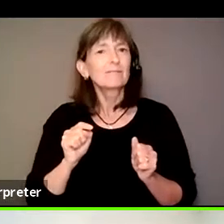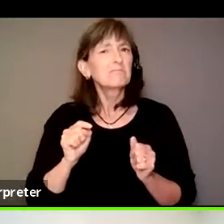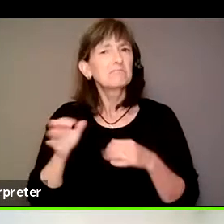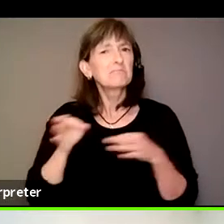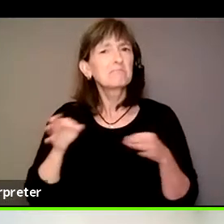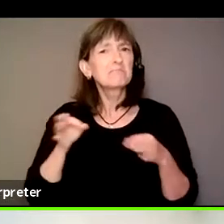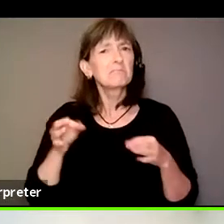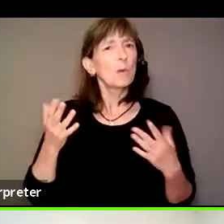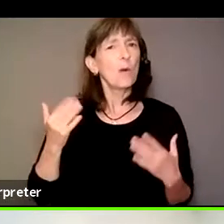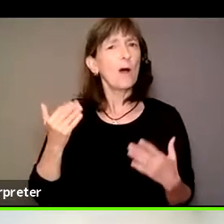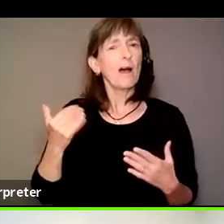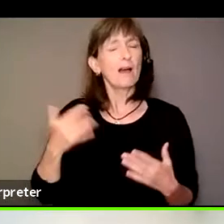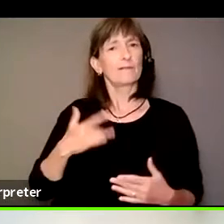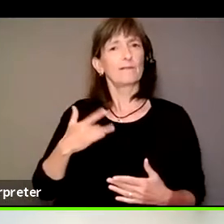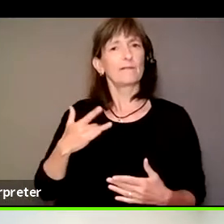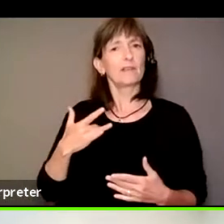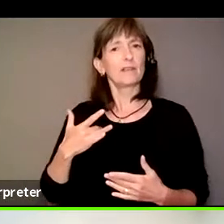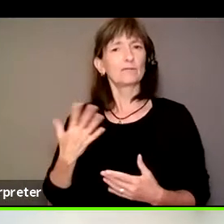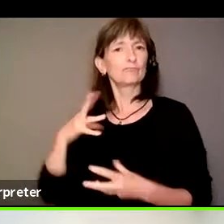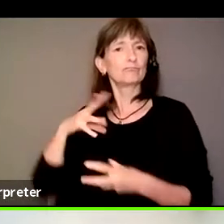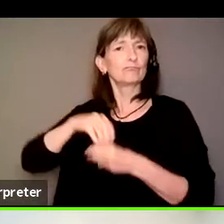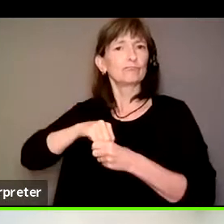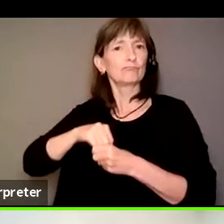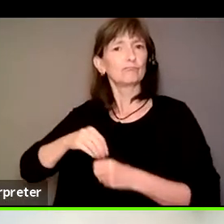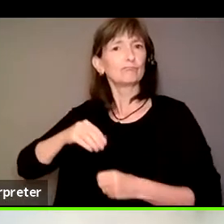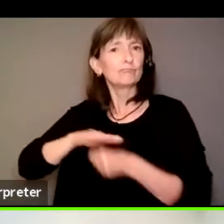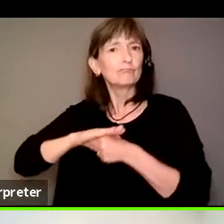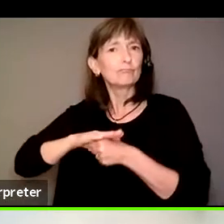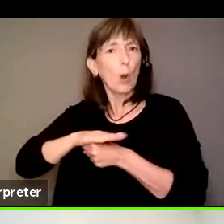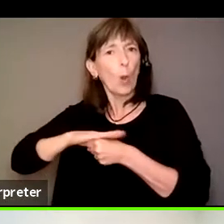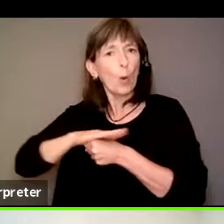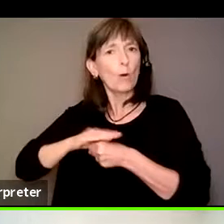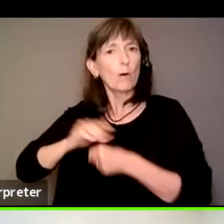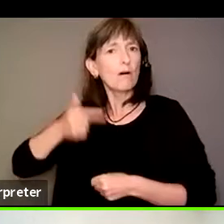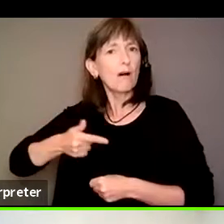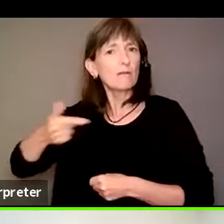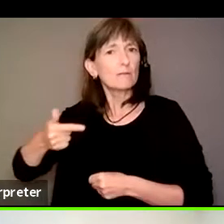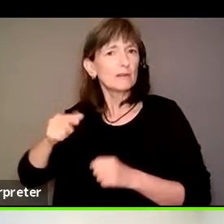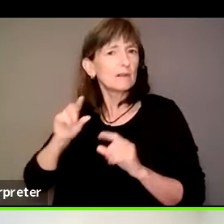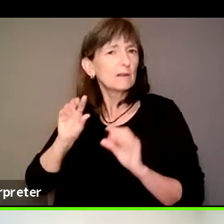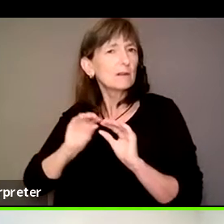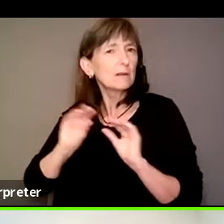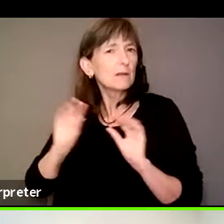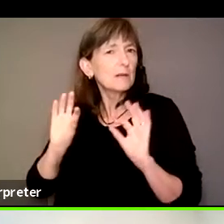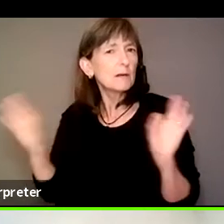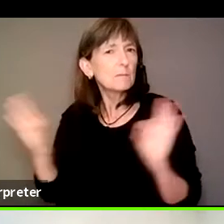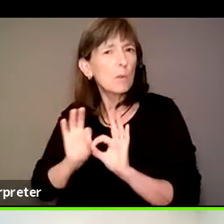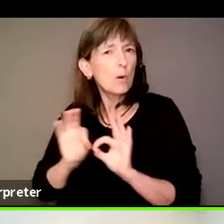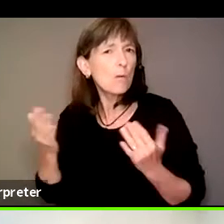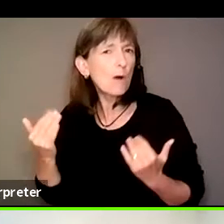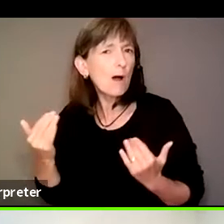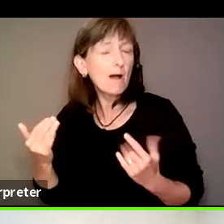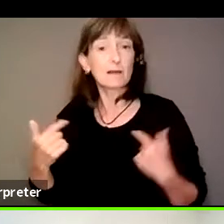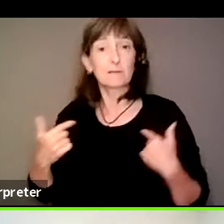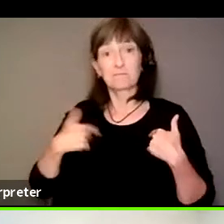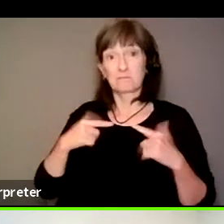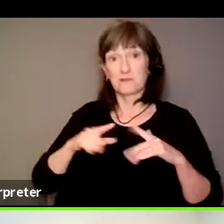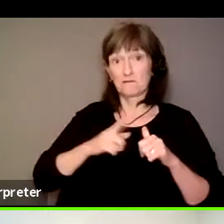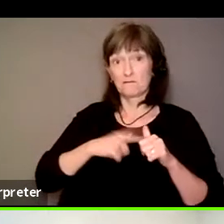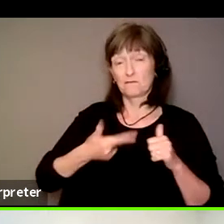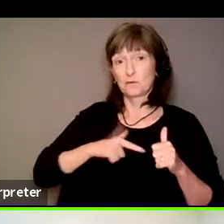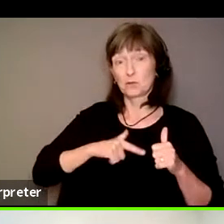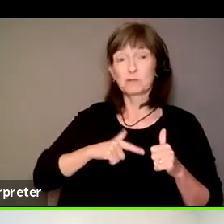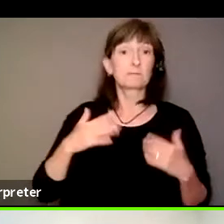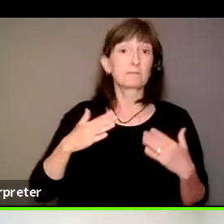think participation in municipal politics is so important. And I'll start us off. My experience is such